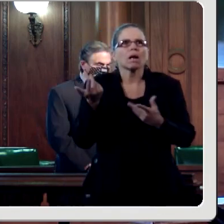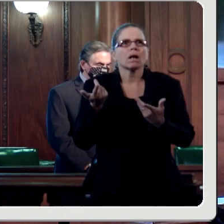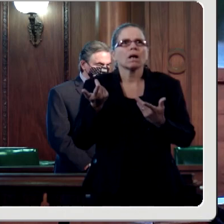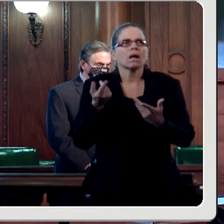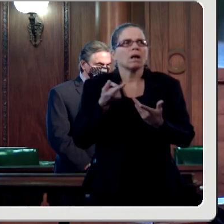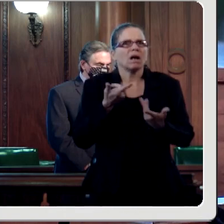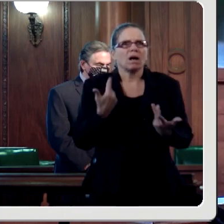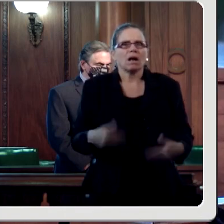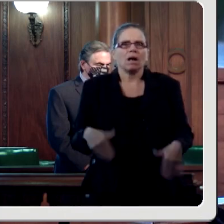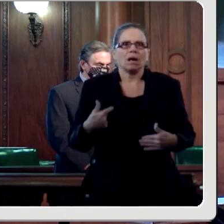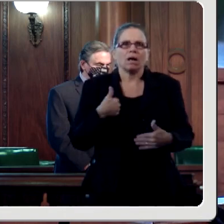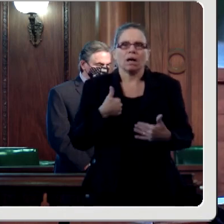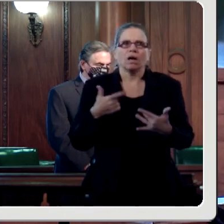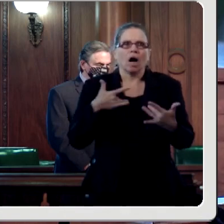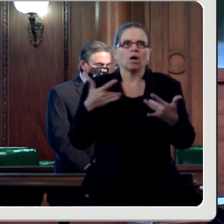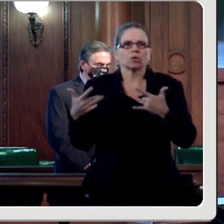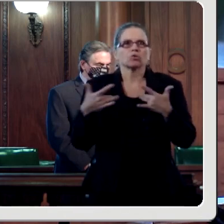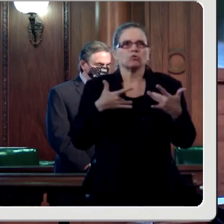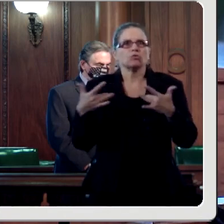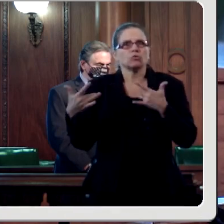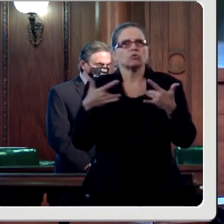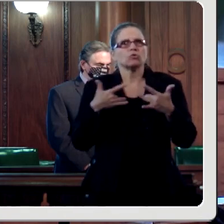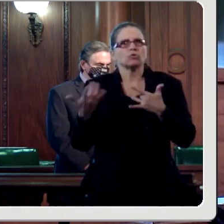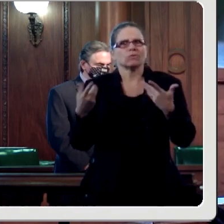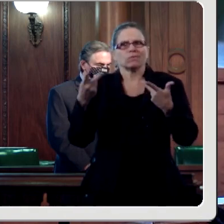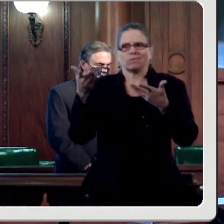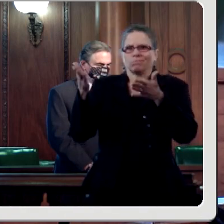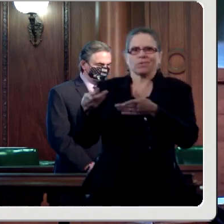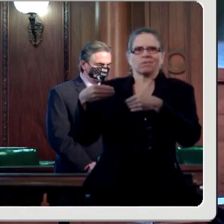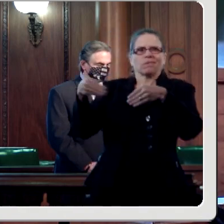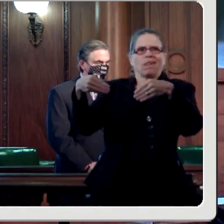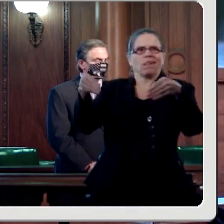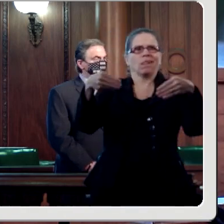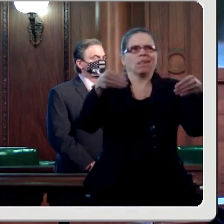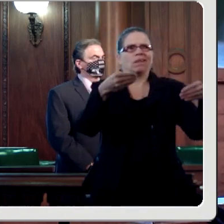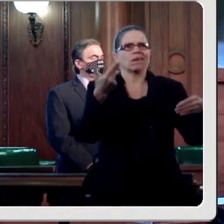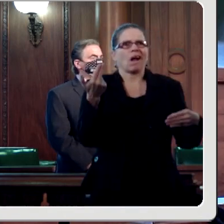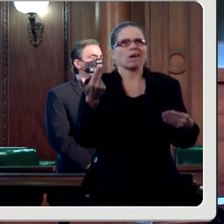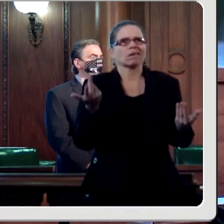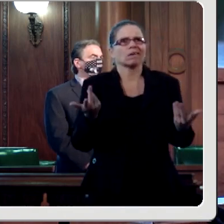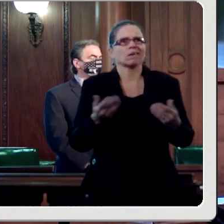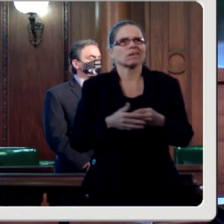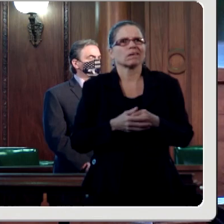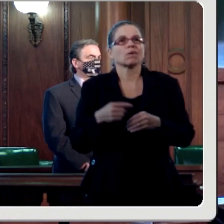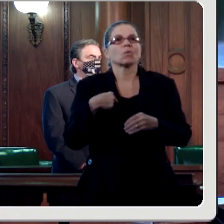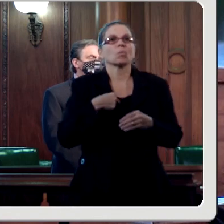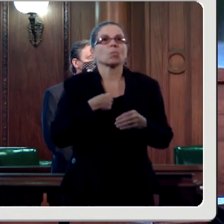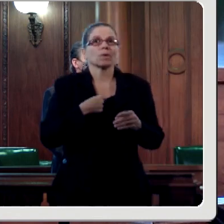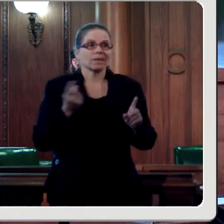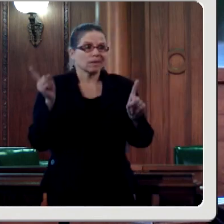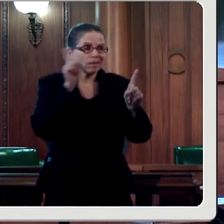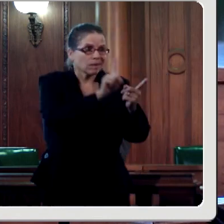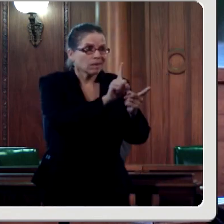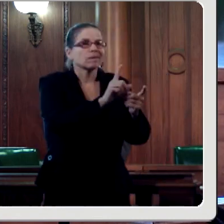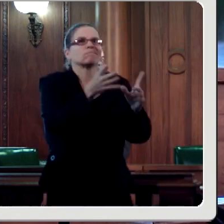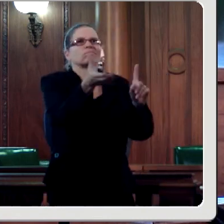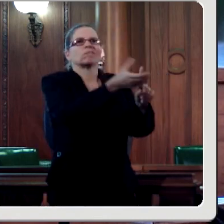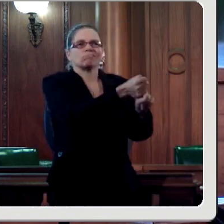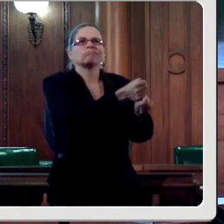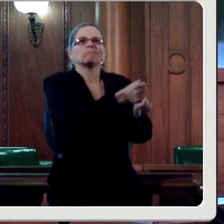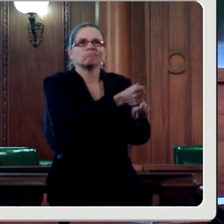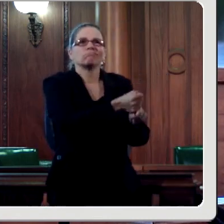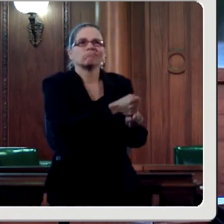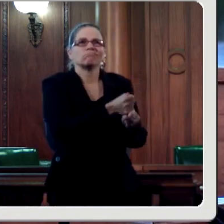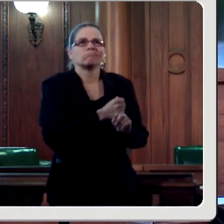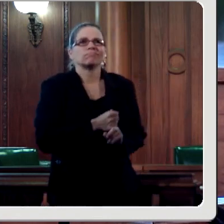people still are willing and able to give us information. We go and make the arrest, but what if this person